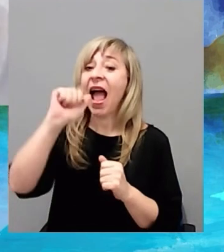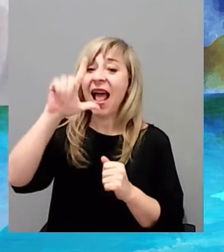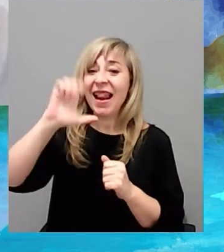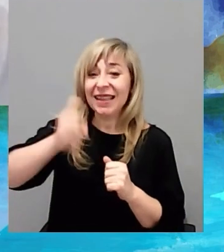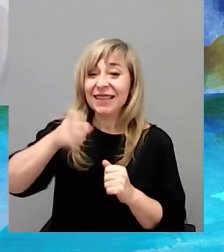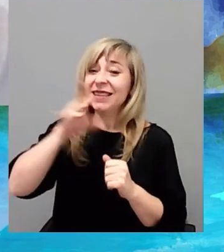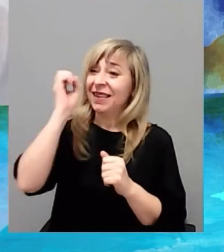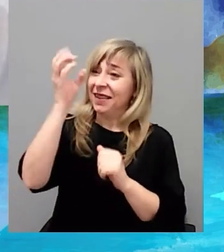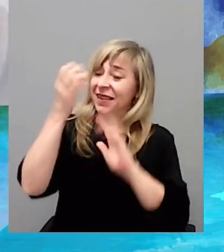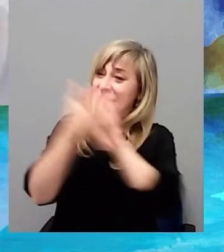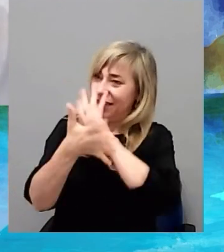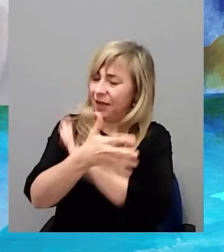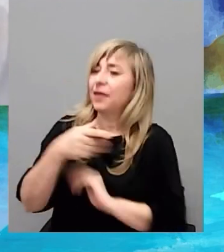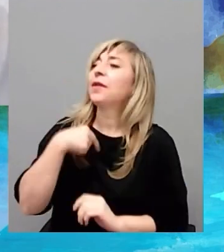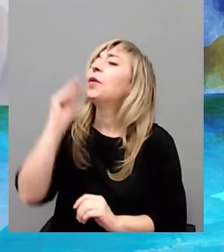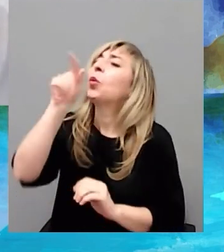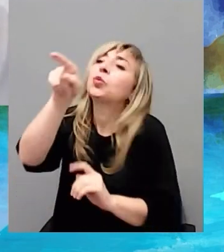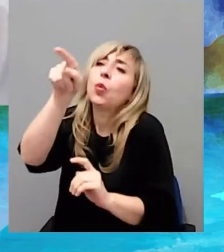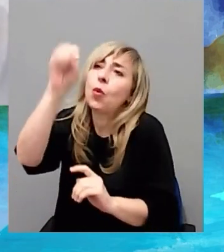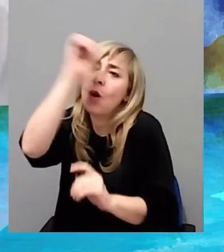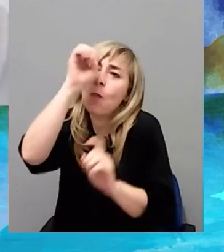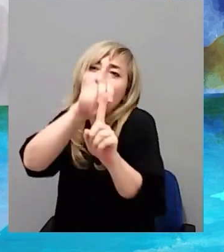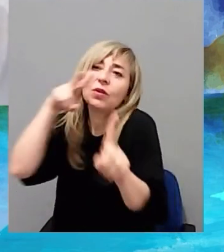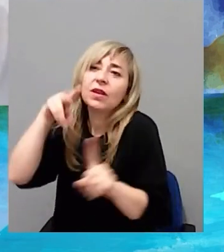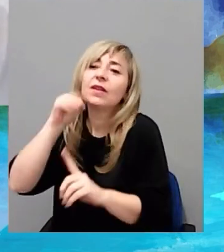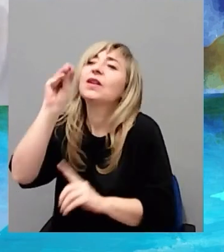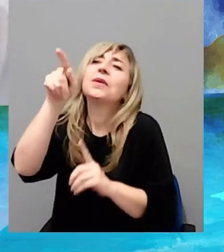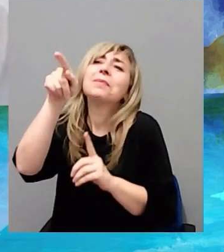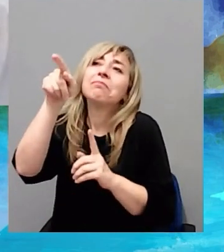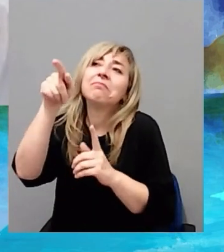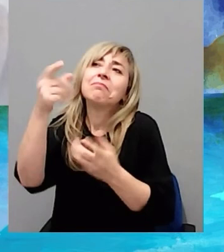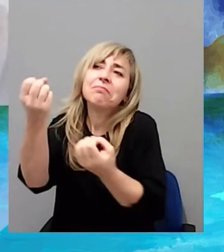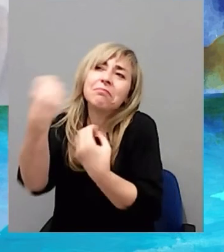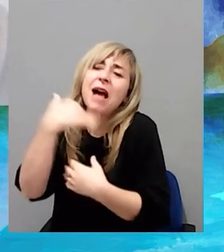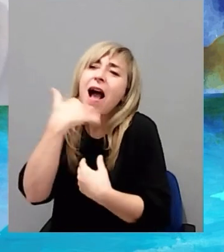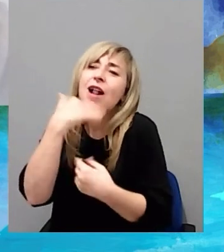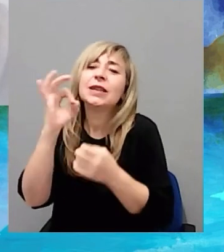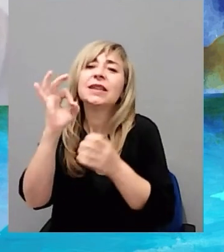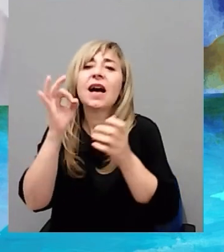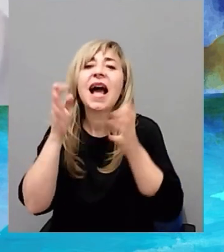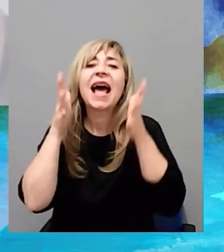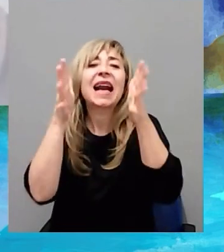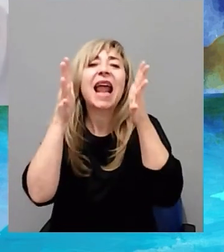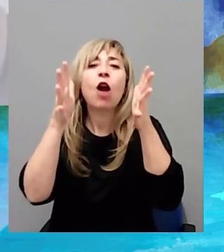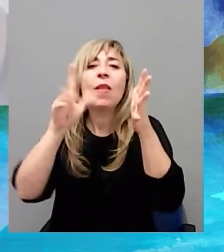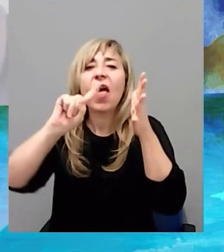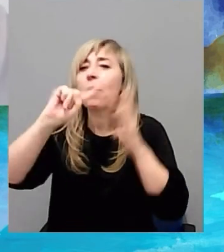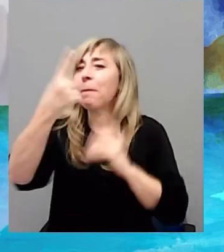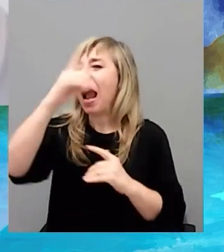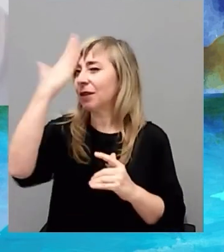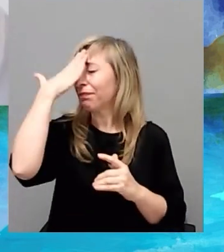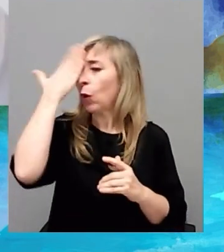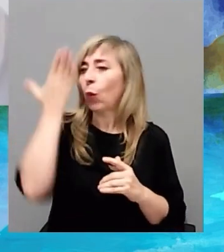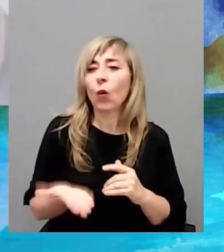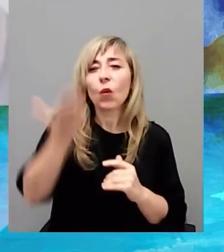main recommendation regarding the universal design for smart cities from an urban user perspective, if you could pick